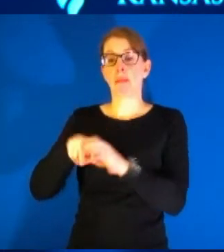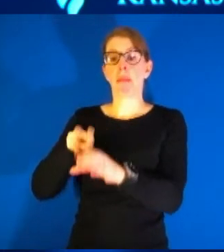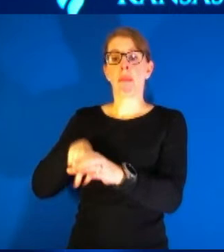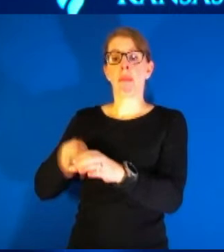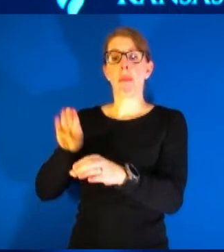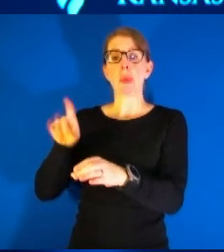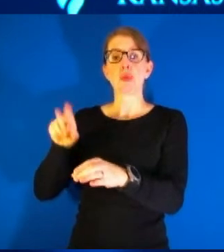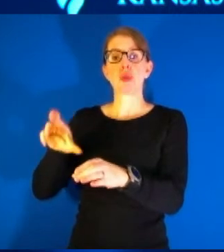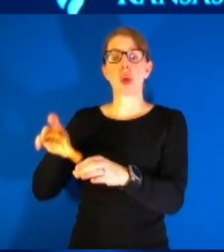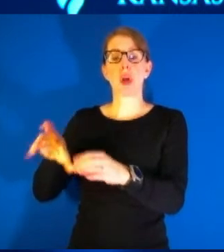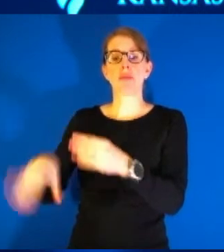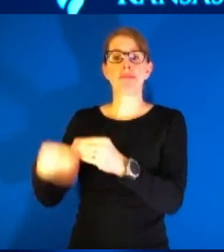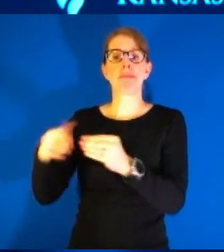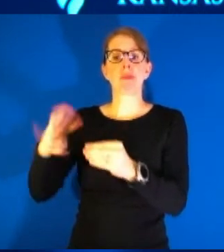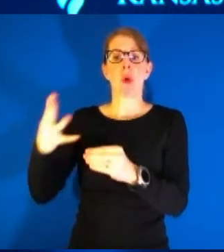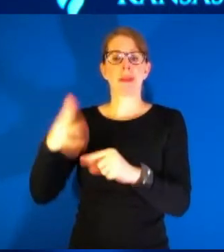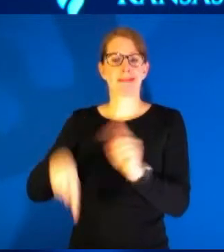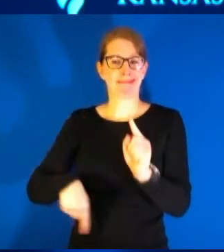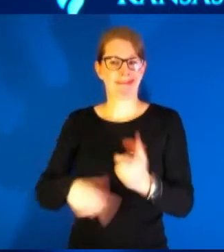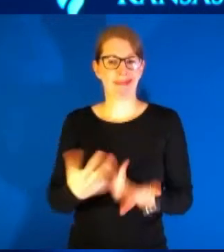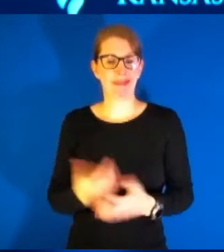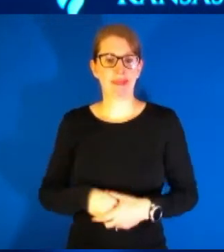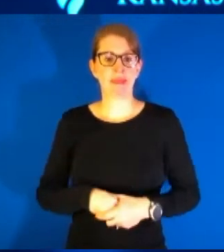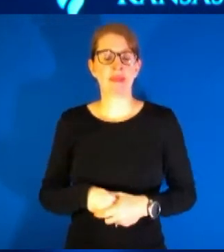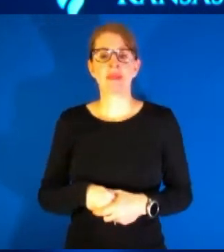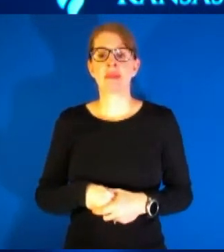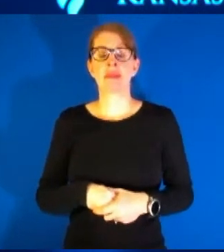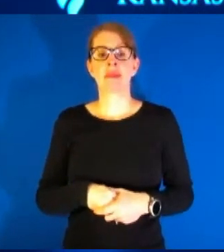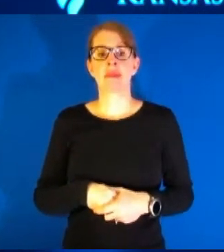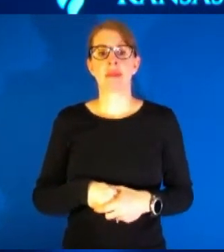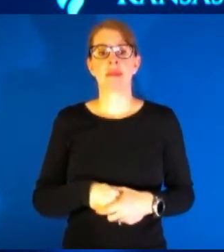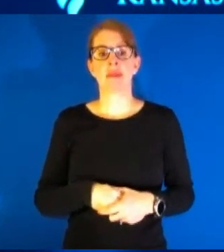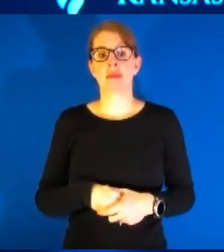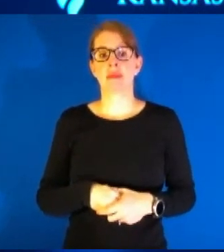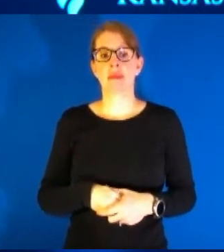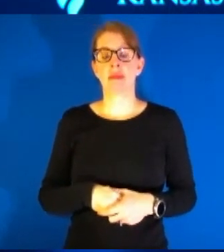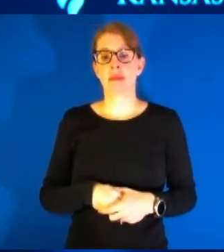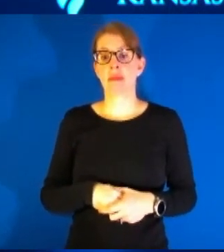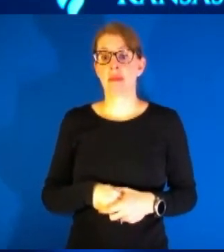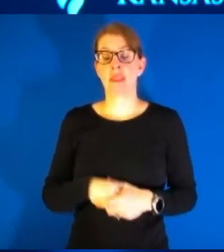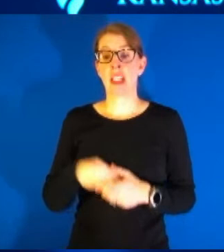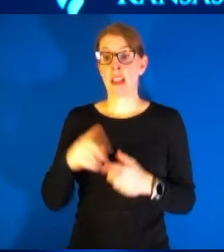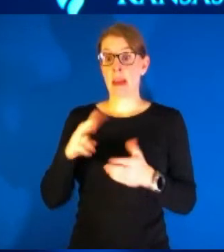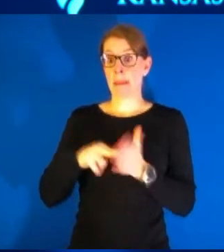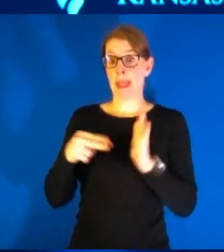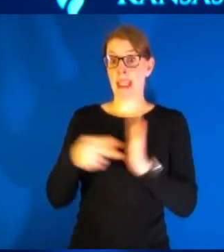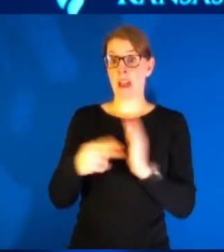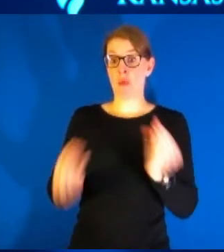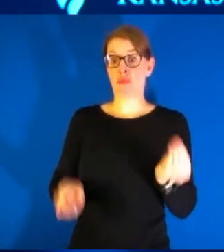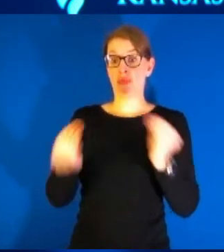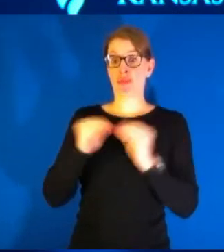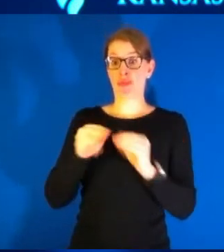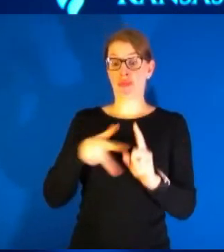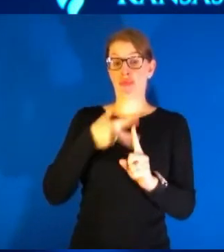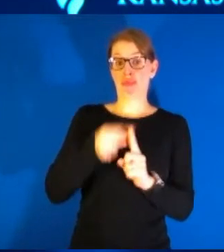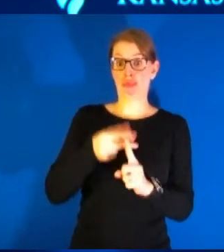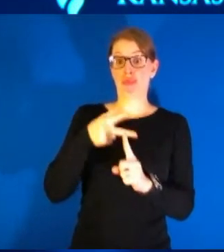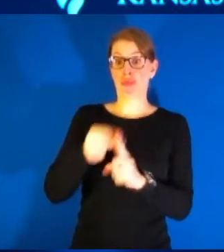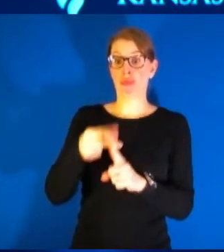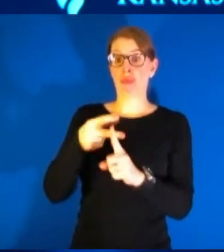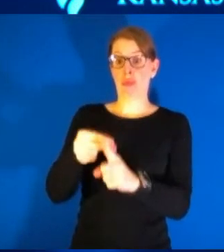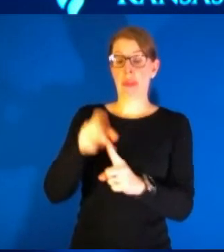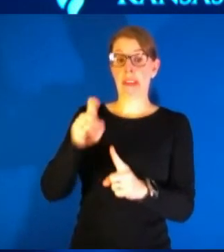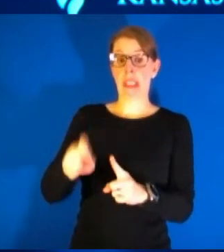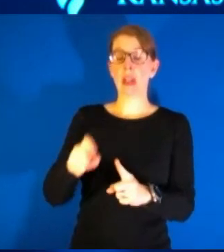and what the recommendations are. So, and it doesn't mean that you necessarily need more. It's, we'll have to see how the recommendations fall out going